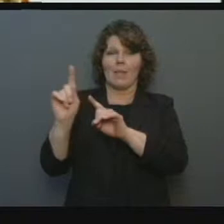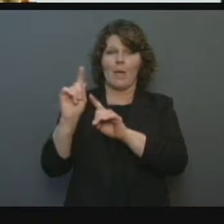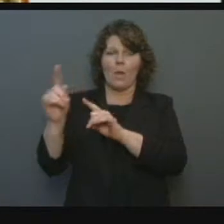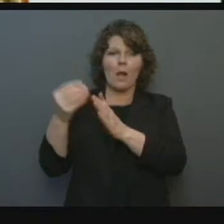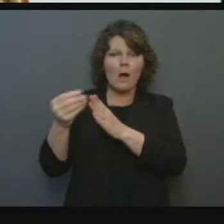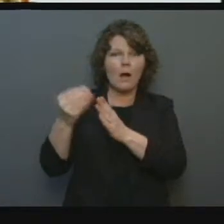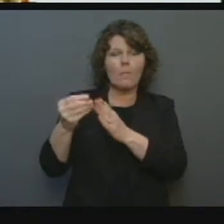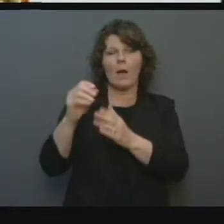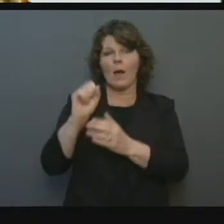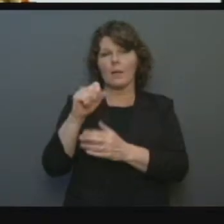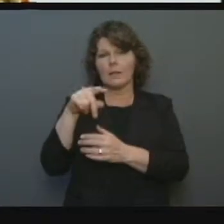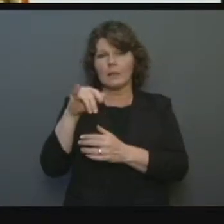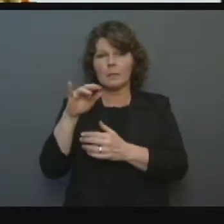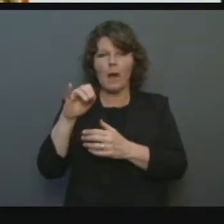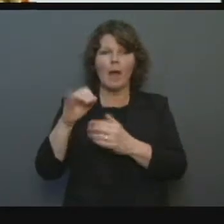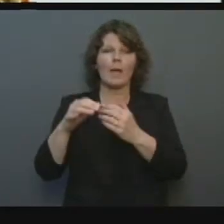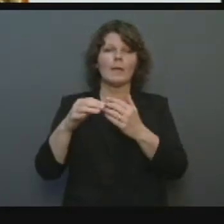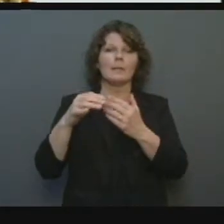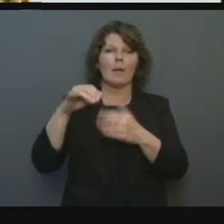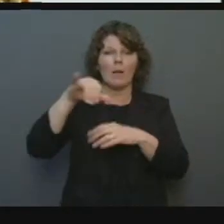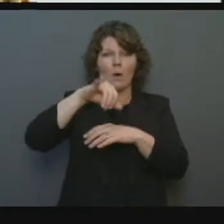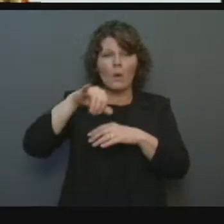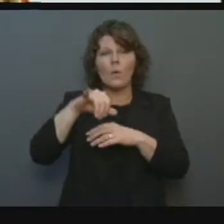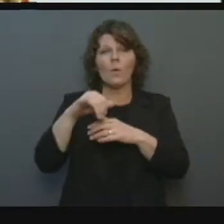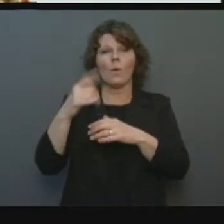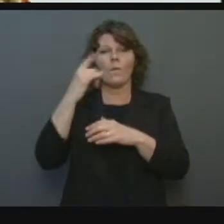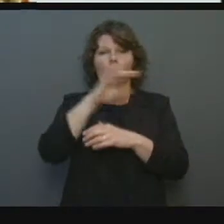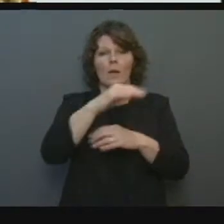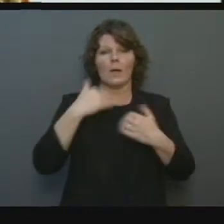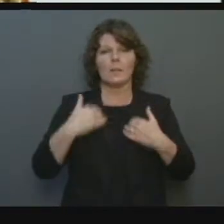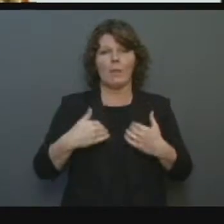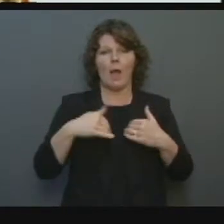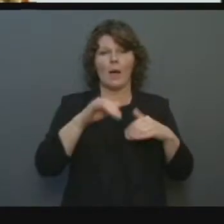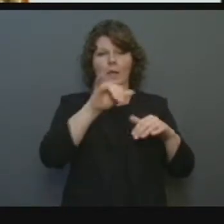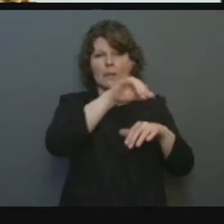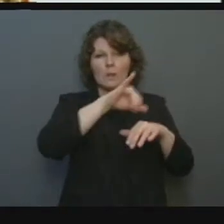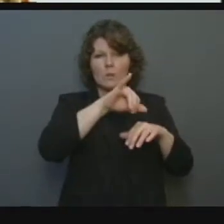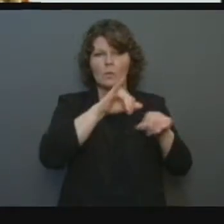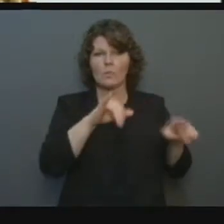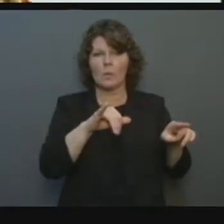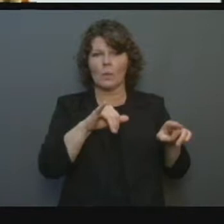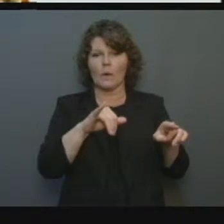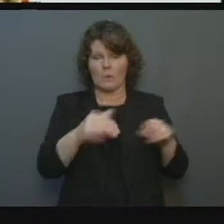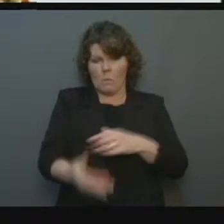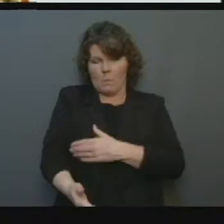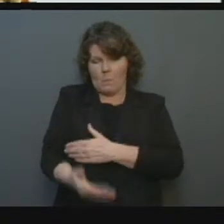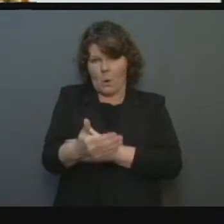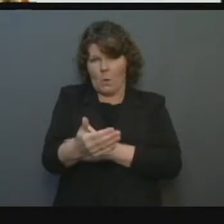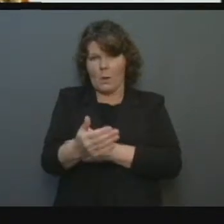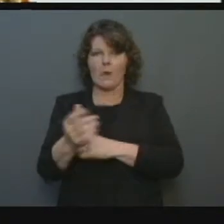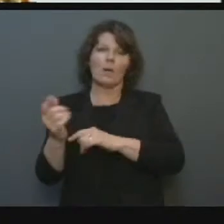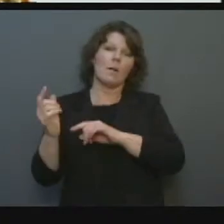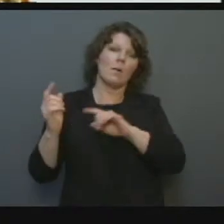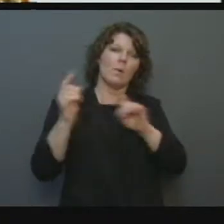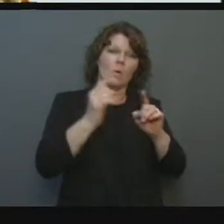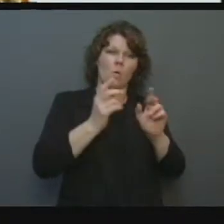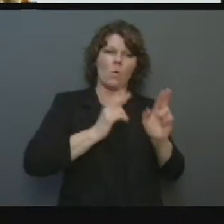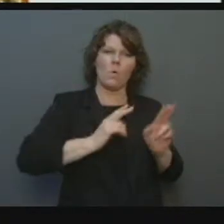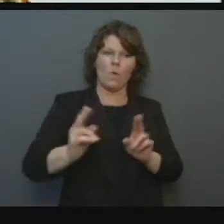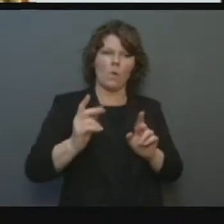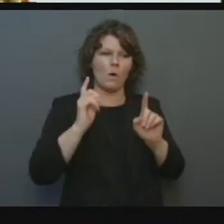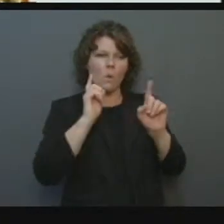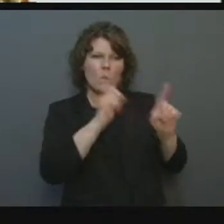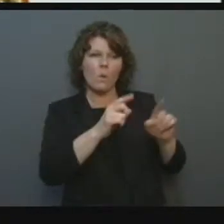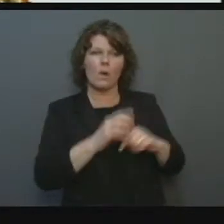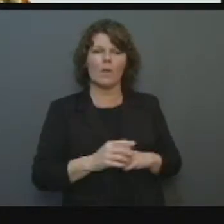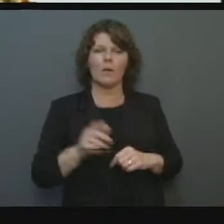the spices and these ointments to anoint his body. Then they woke up very early in the morning. They hurried to the tomb.